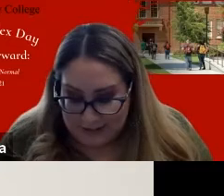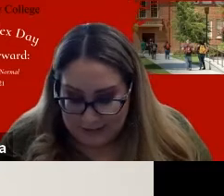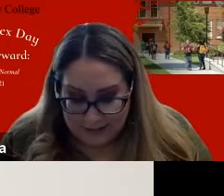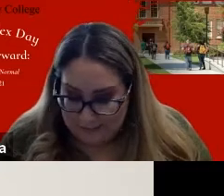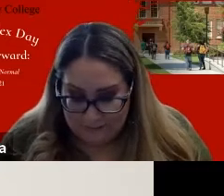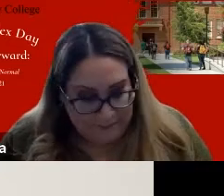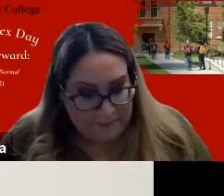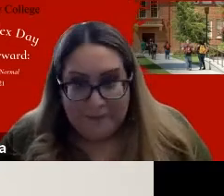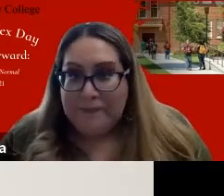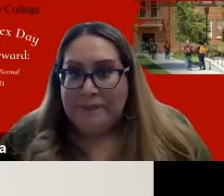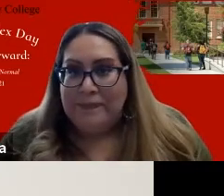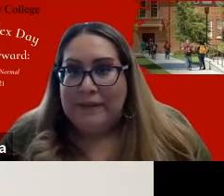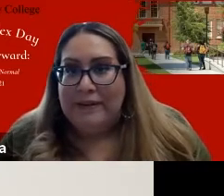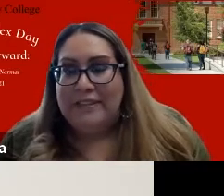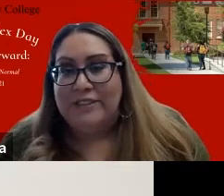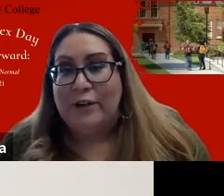you can access.